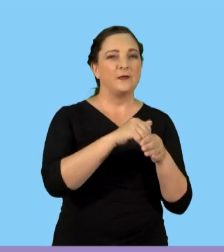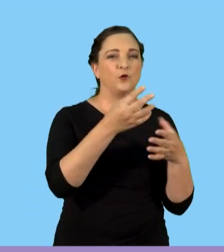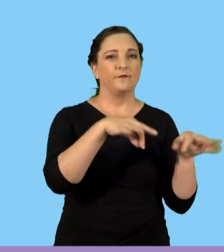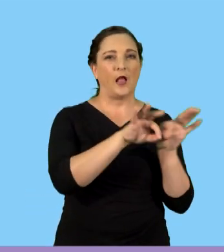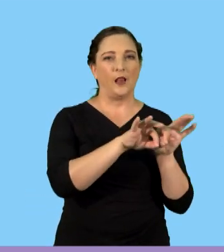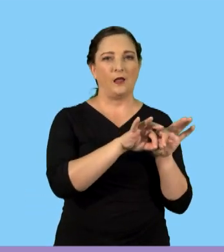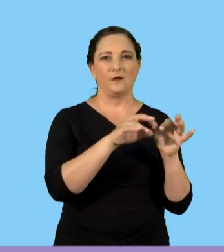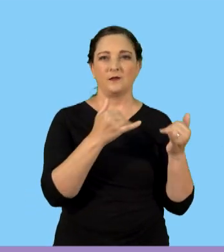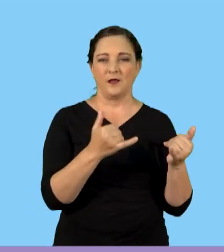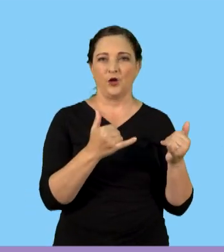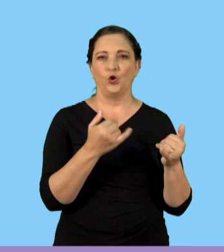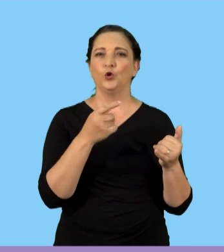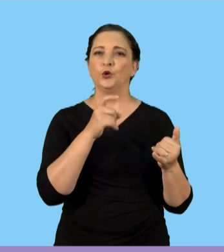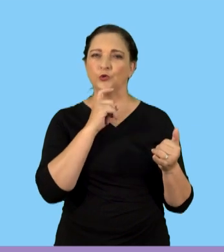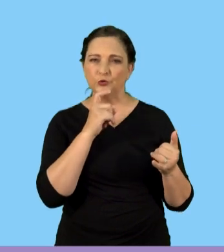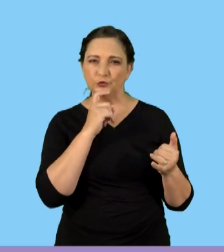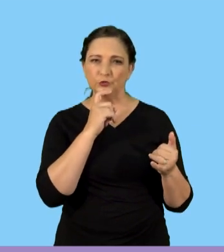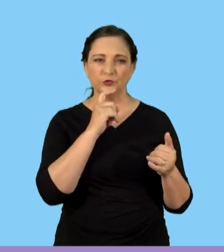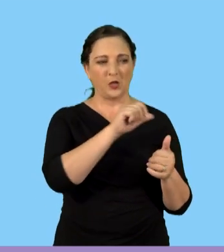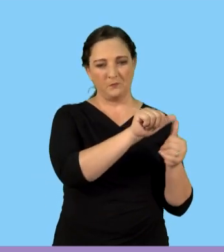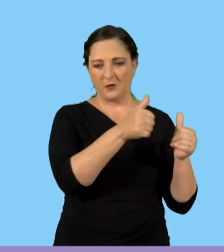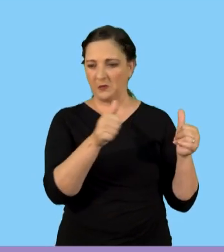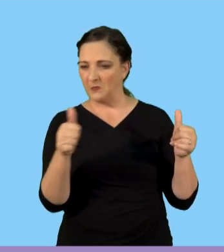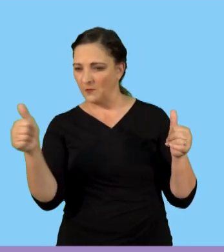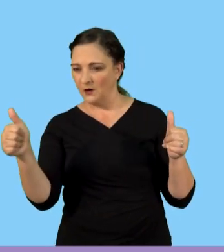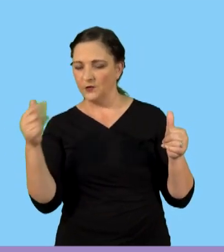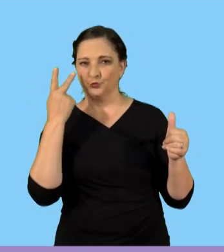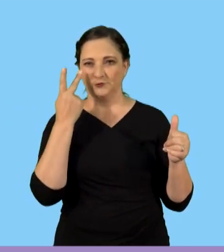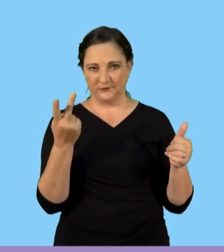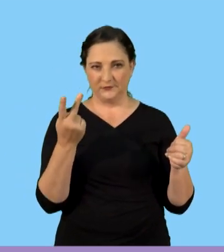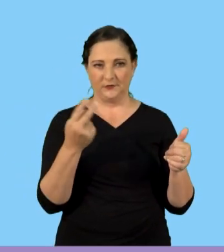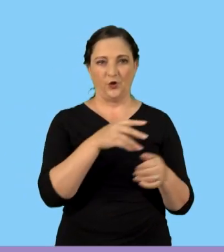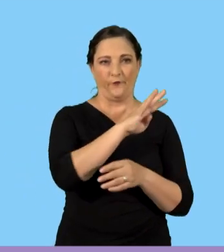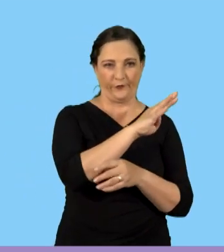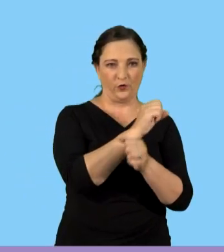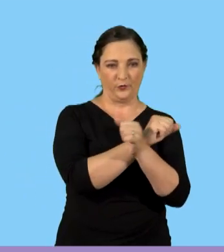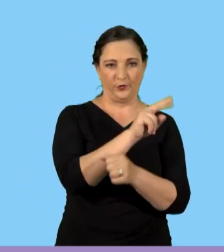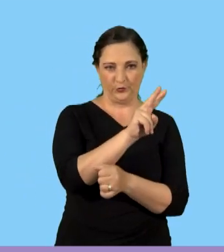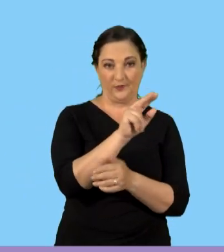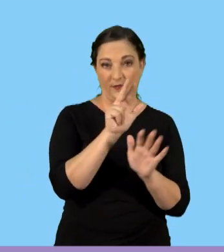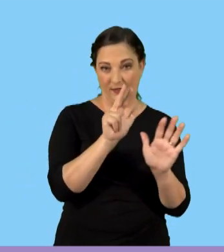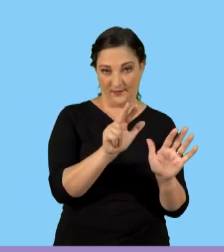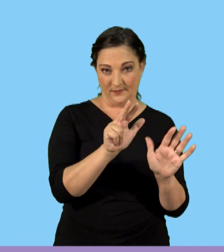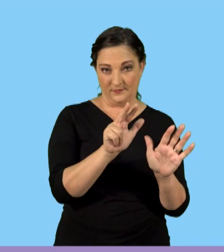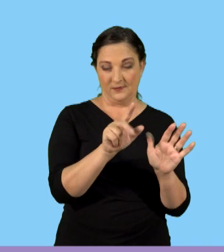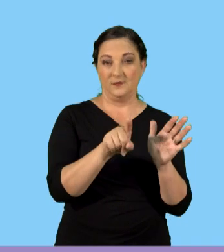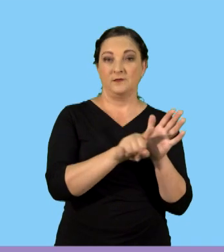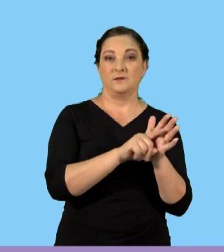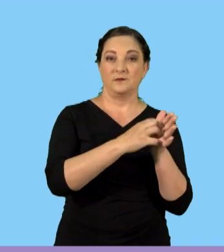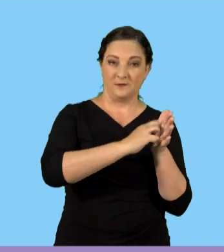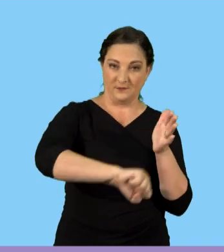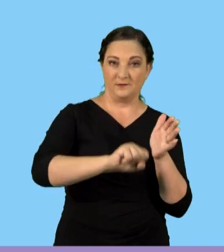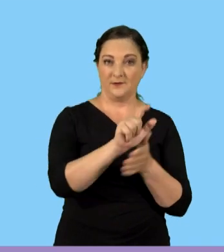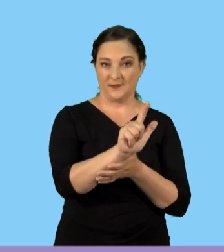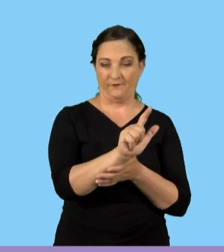go through the flow diagram and check if your answer is correct. So 4 multiplied by 2 is 8, and when we subtract